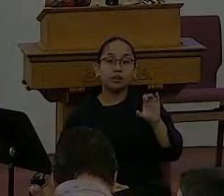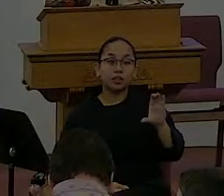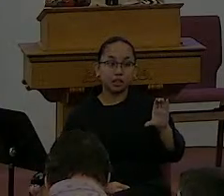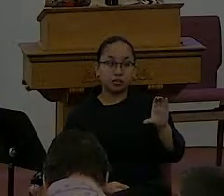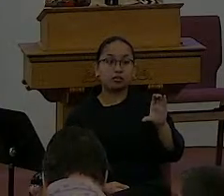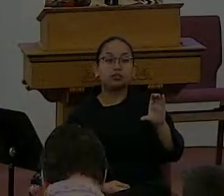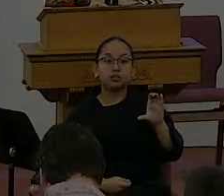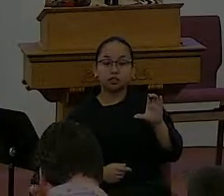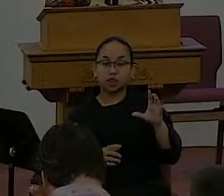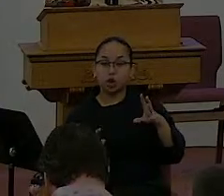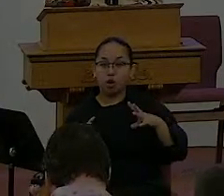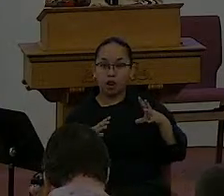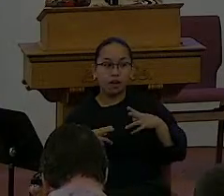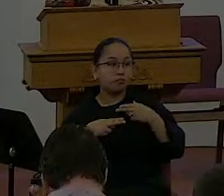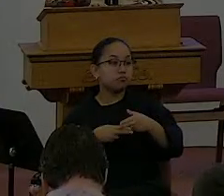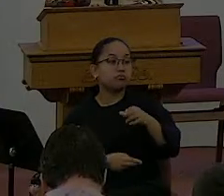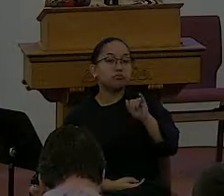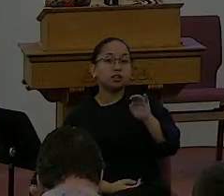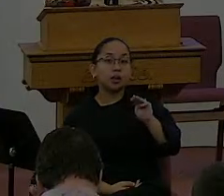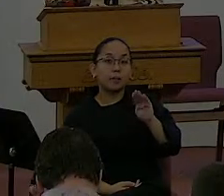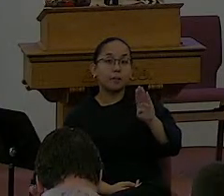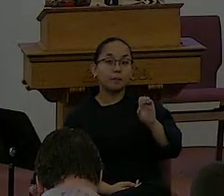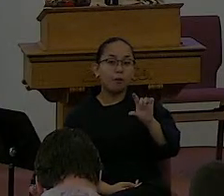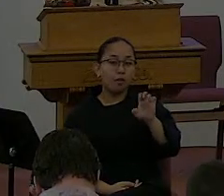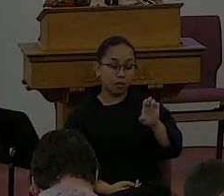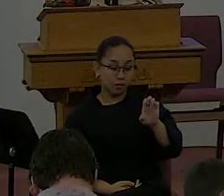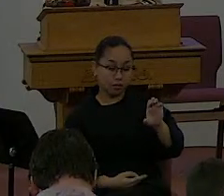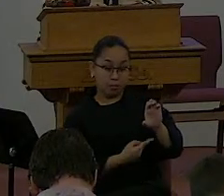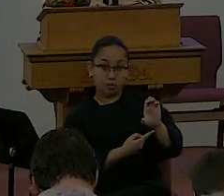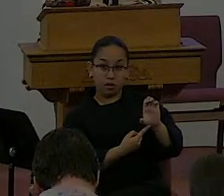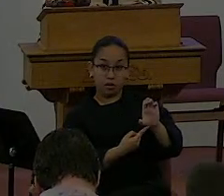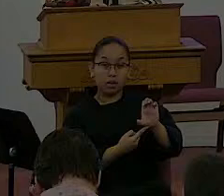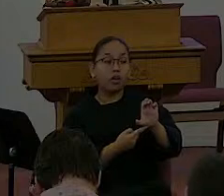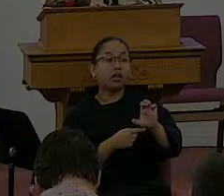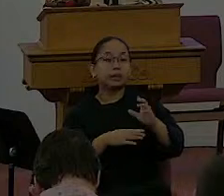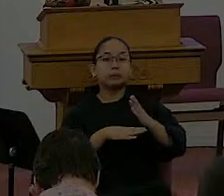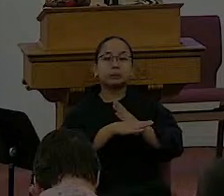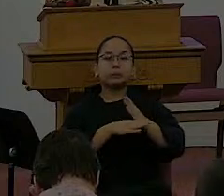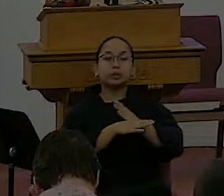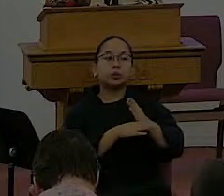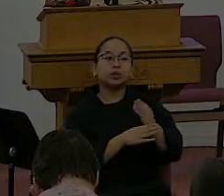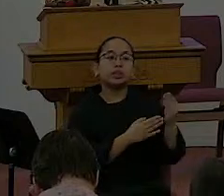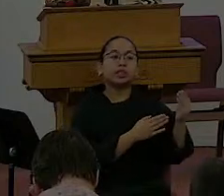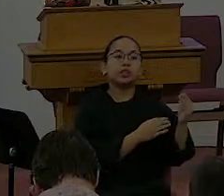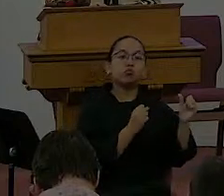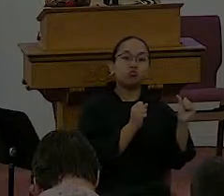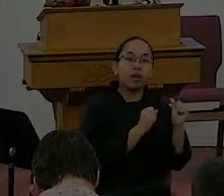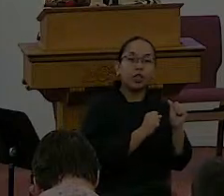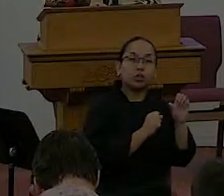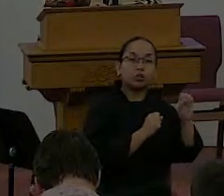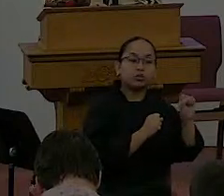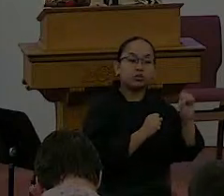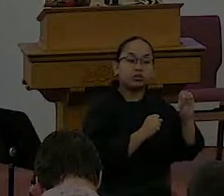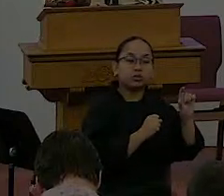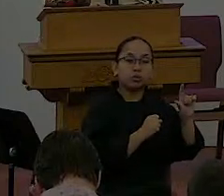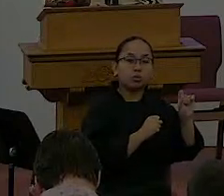which approximately halfway between the winter solstice and the spring equinox. This is